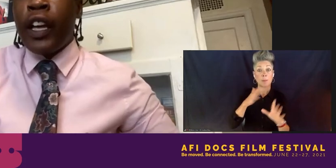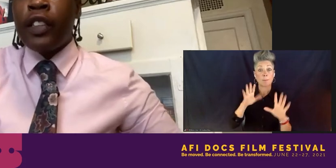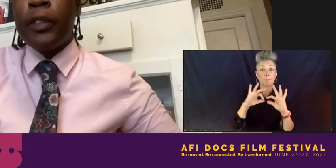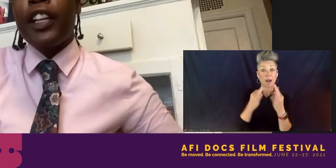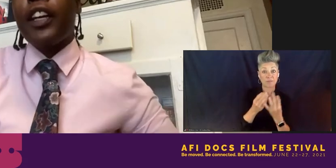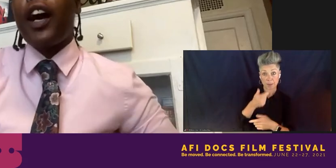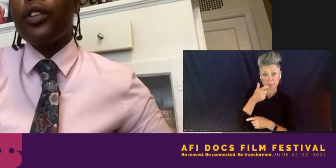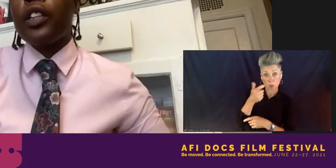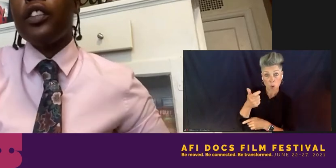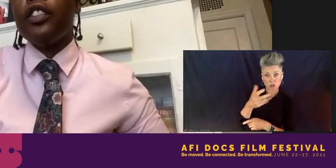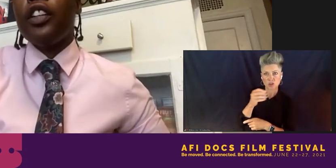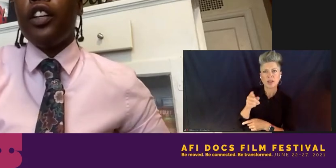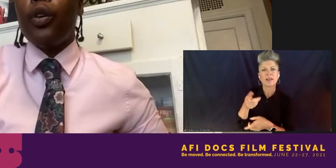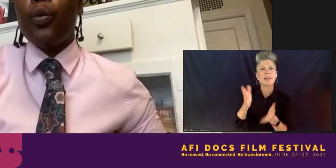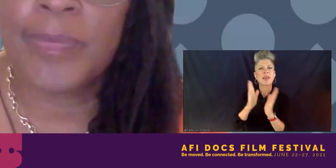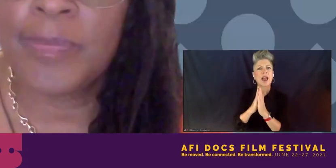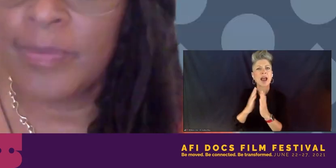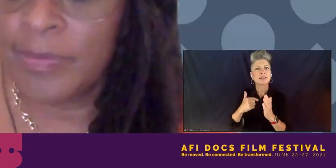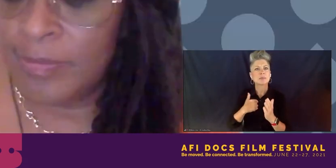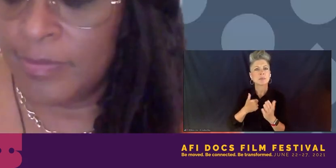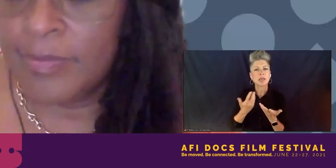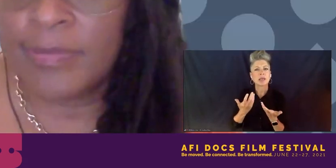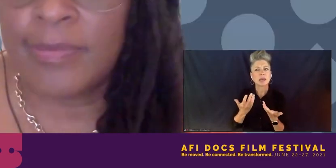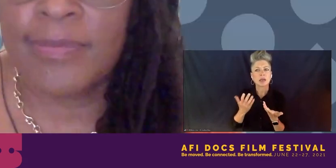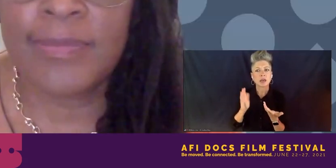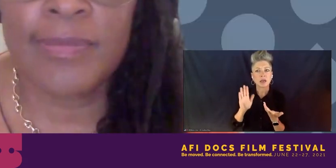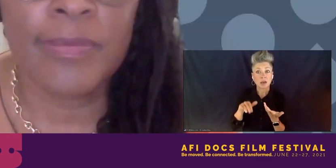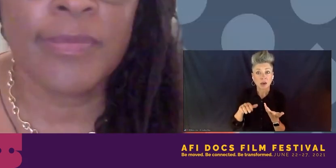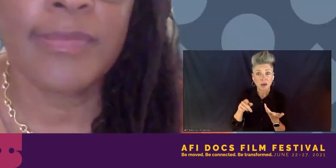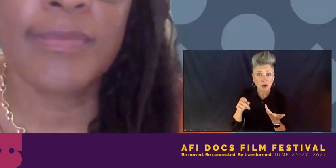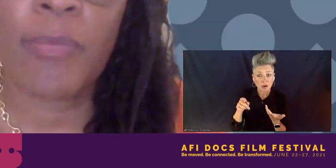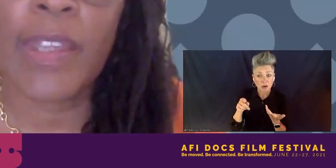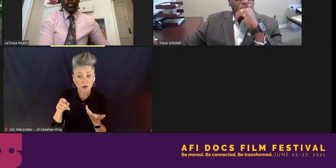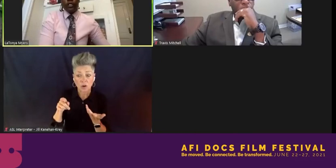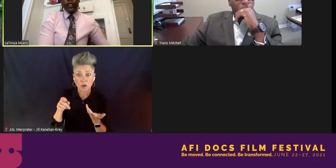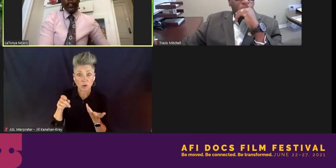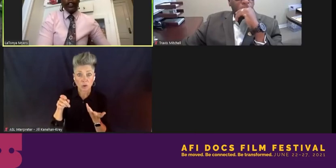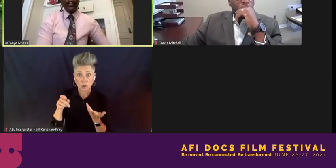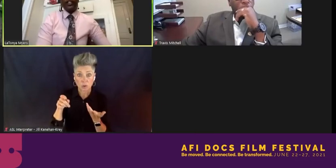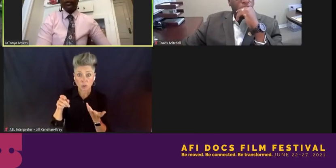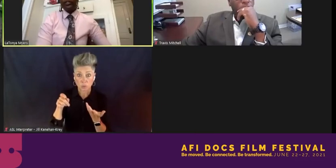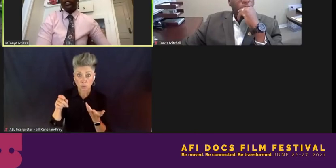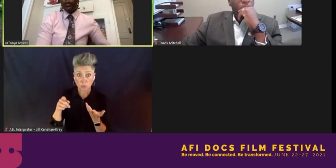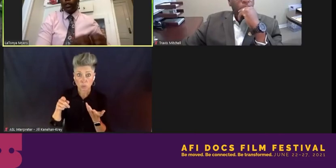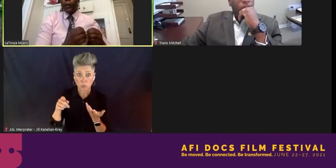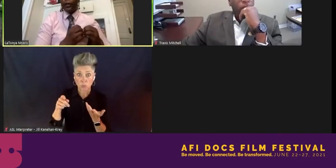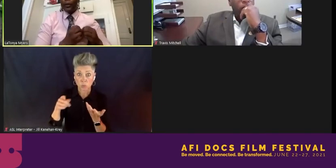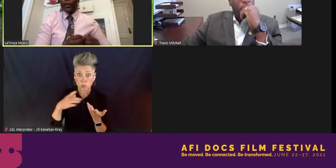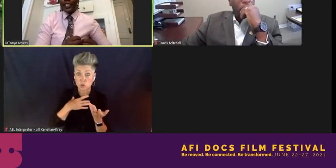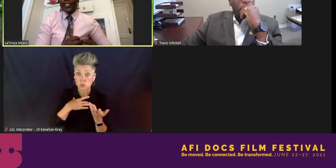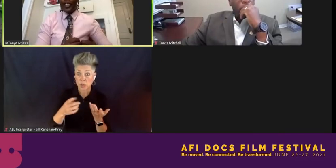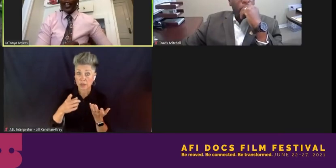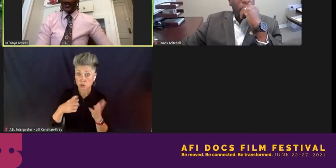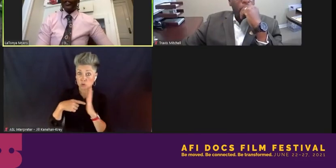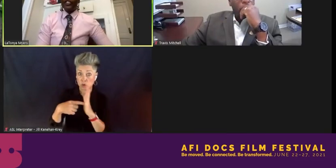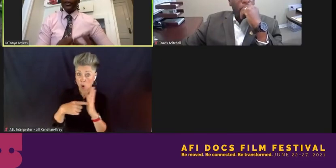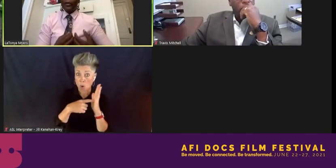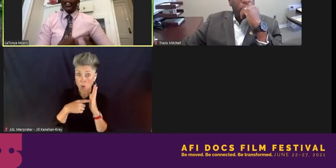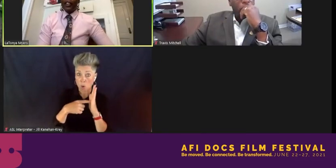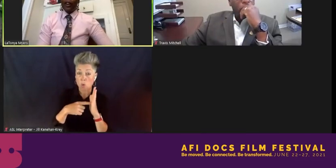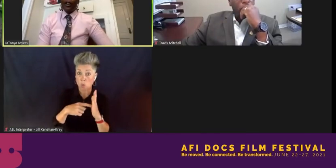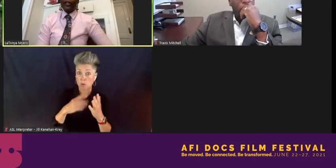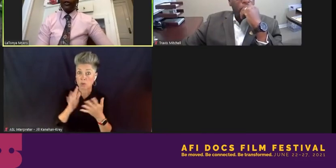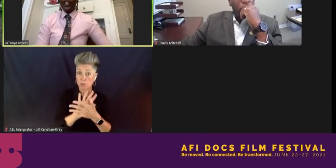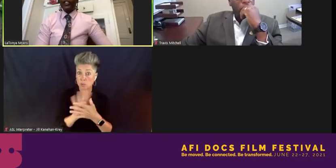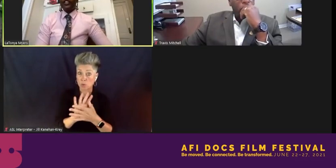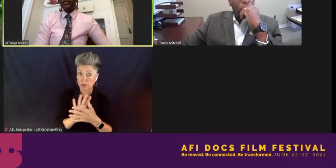they asked me, like, how can or would you like to, you know, show this screening? And I said, I want to show it to my community. I wanted it